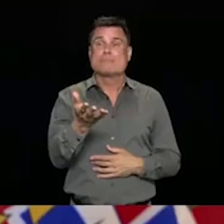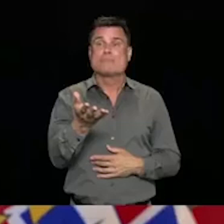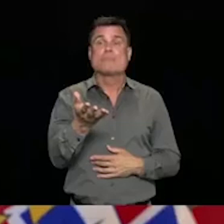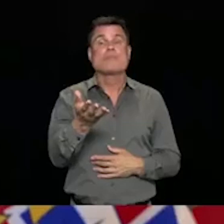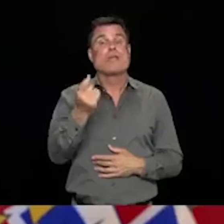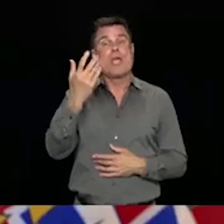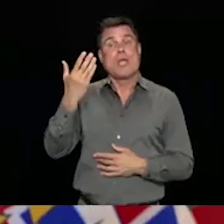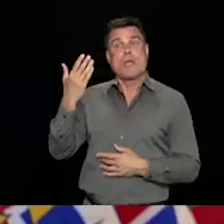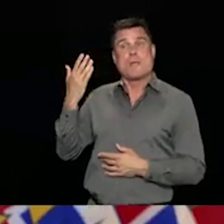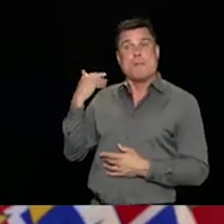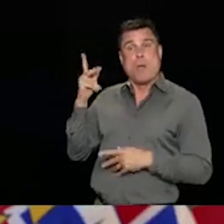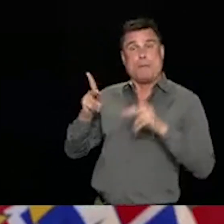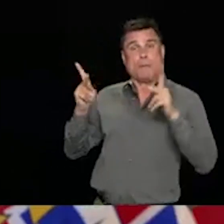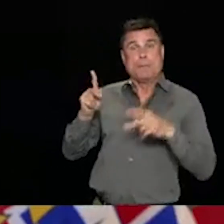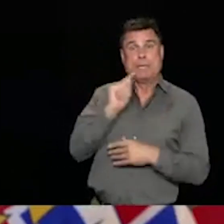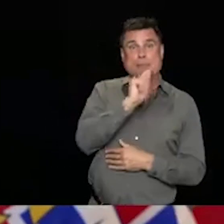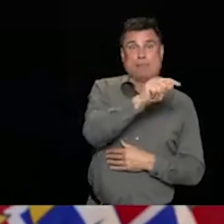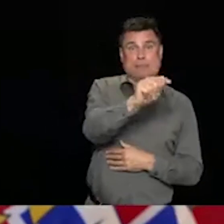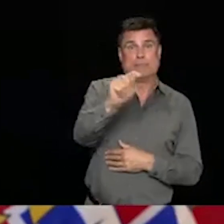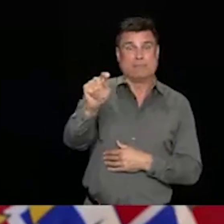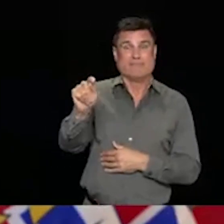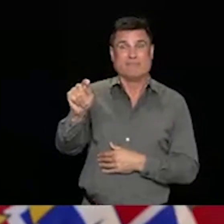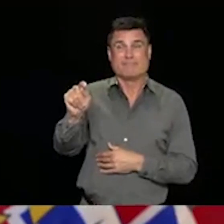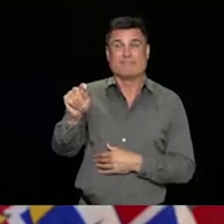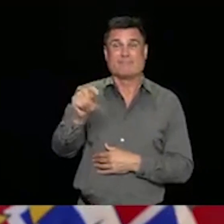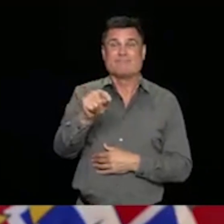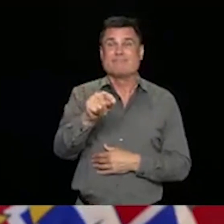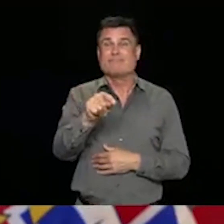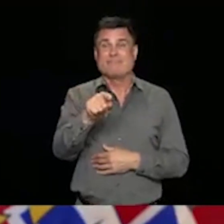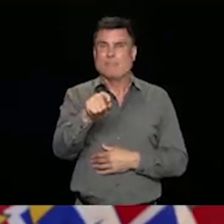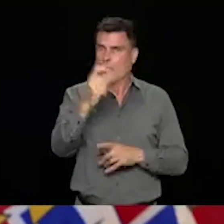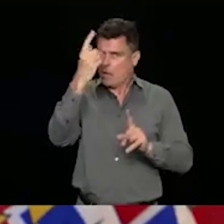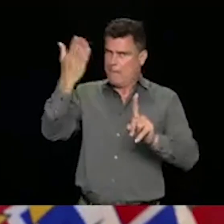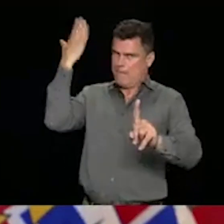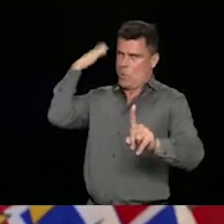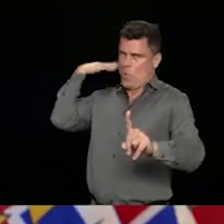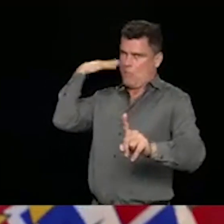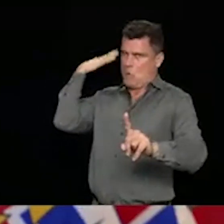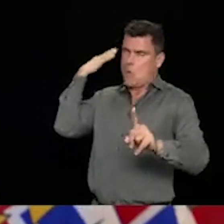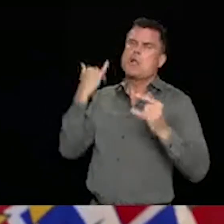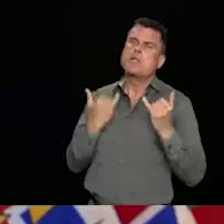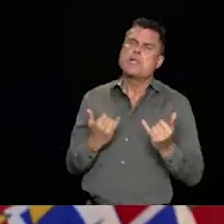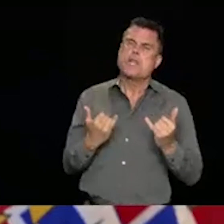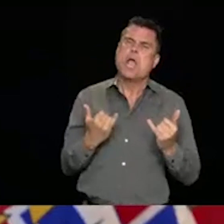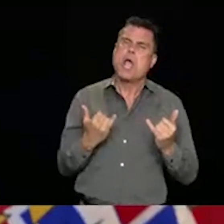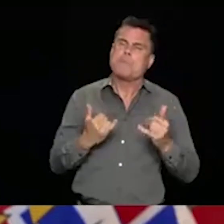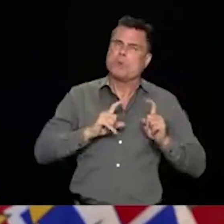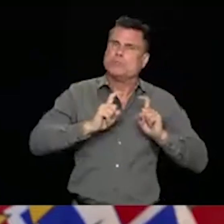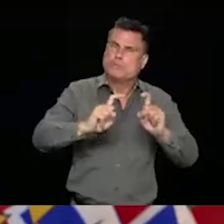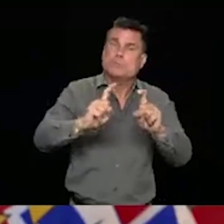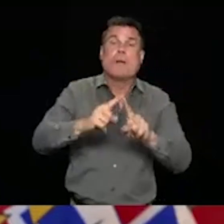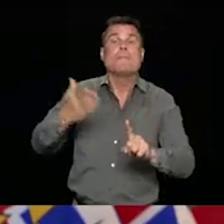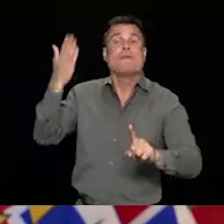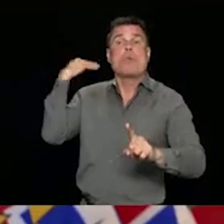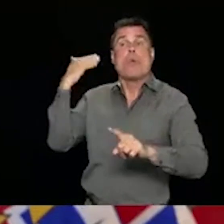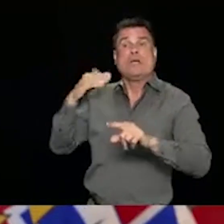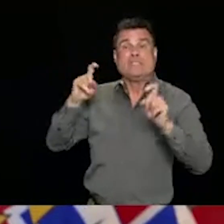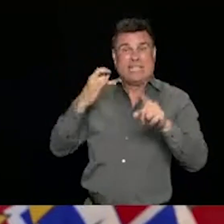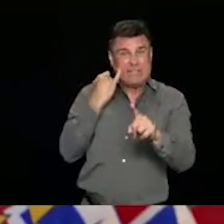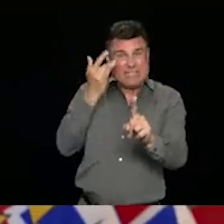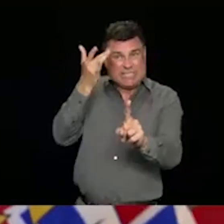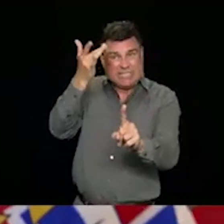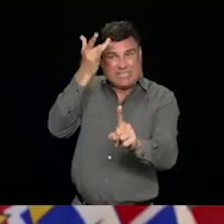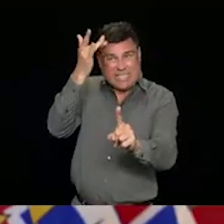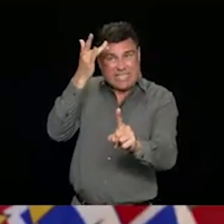have to go to a facility to be tested and various things like that. So we do know that there are more people who have had